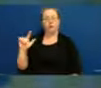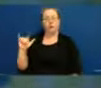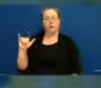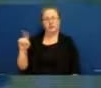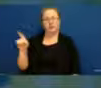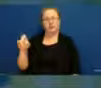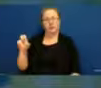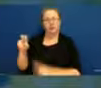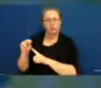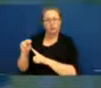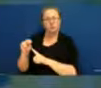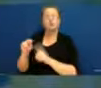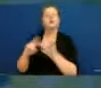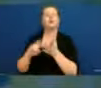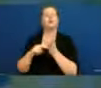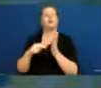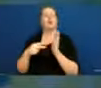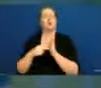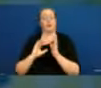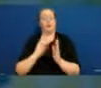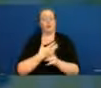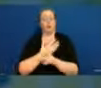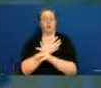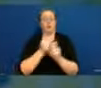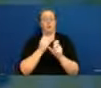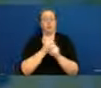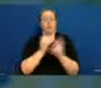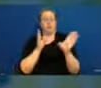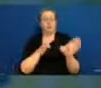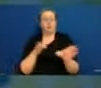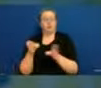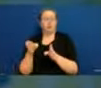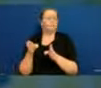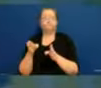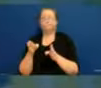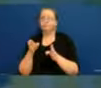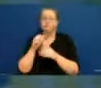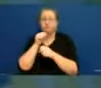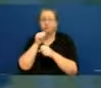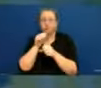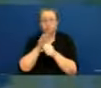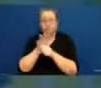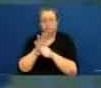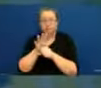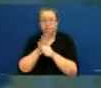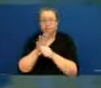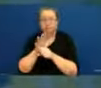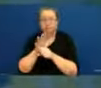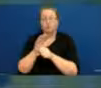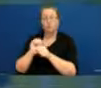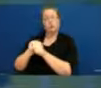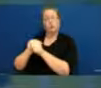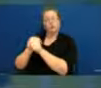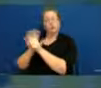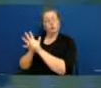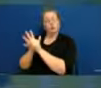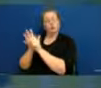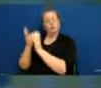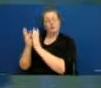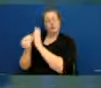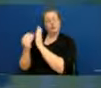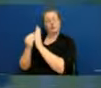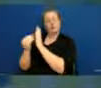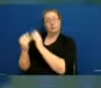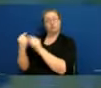to happen. And we've come to recognize that the safety plans that we thought were adequate for COVID-19 are